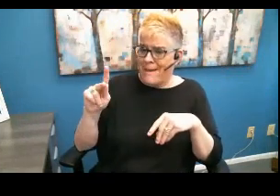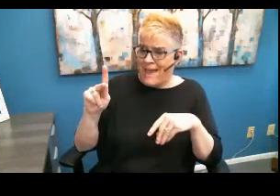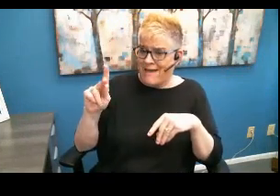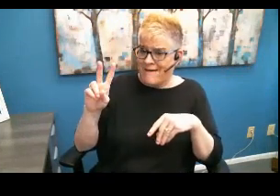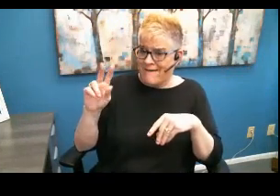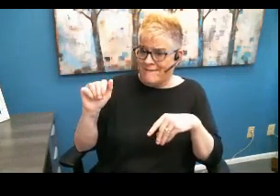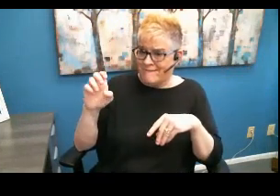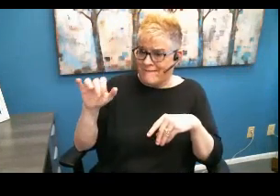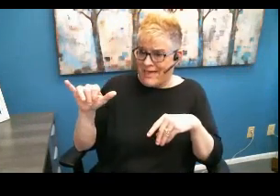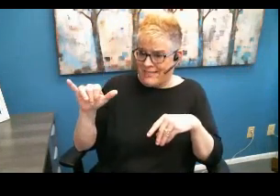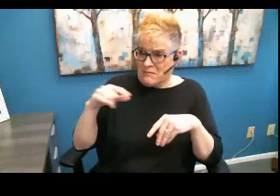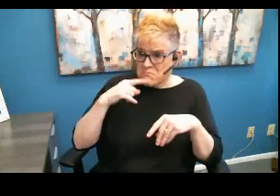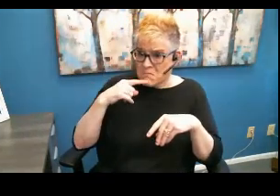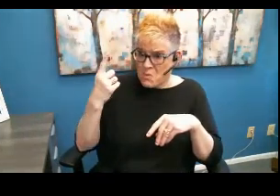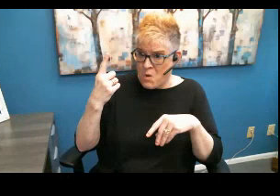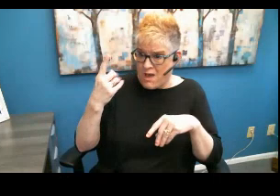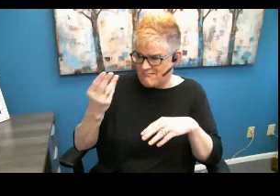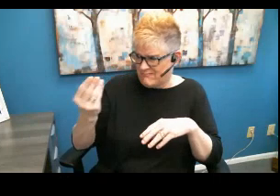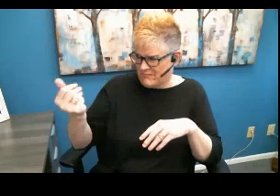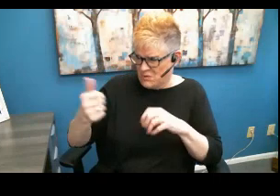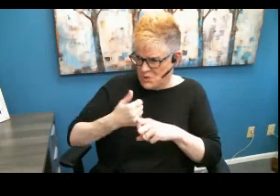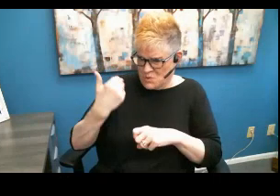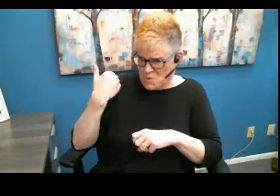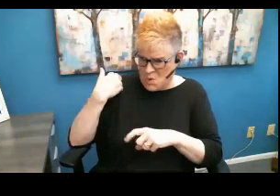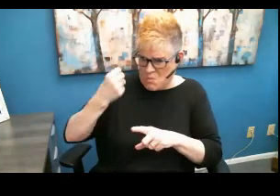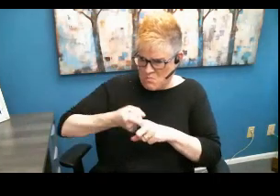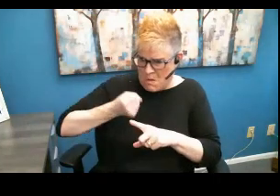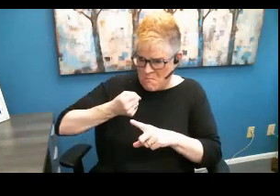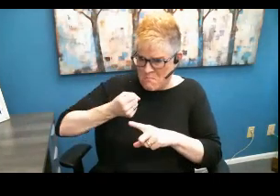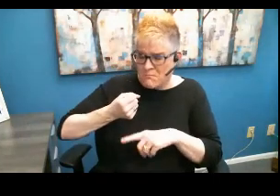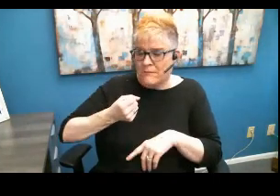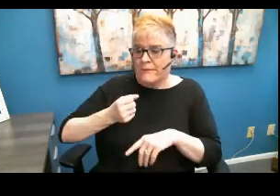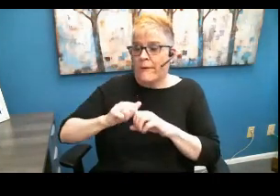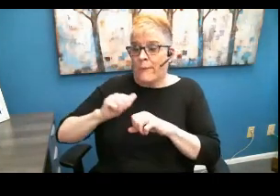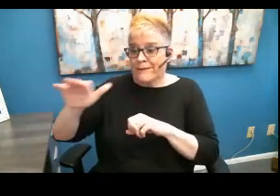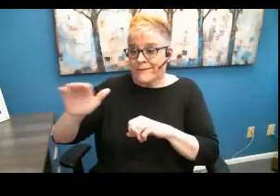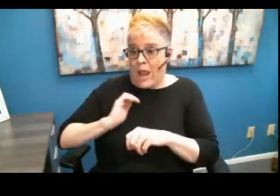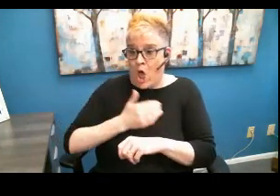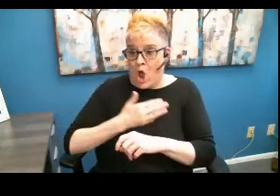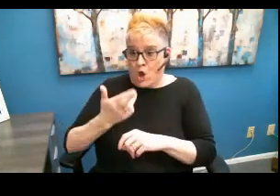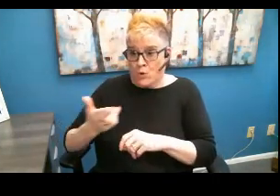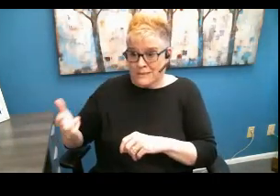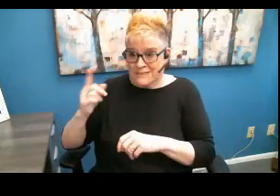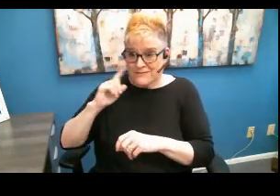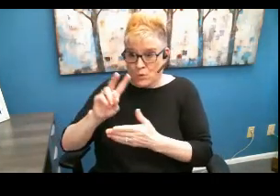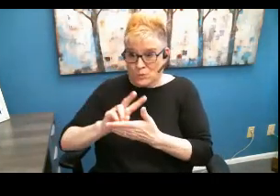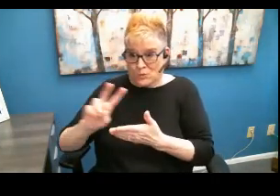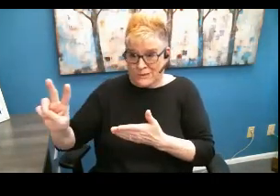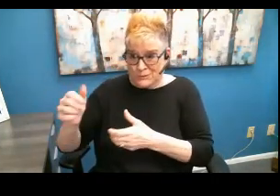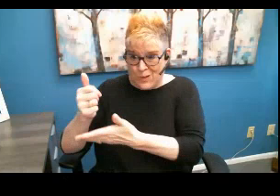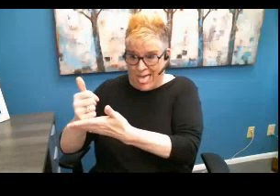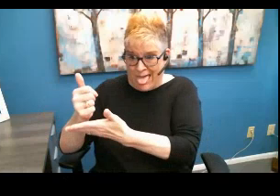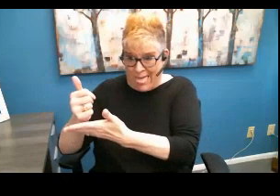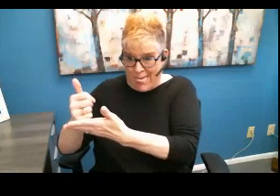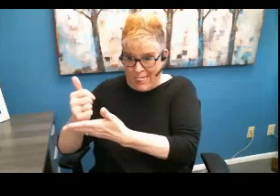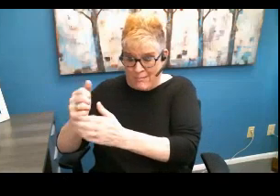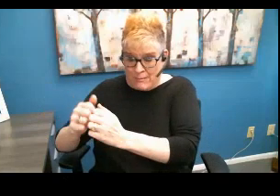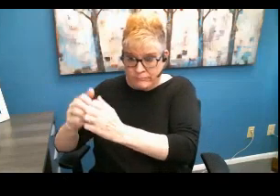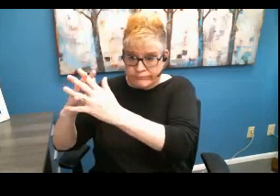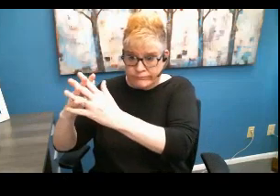public one over that happened a few years ago, and we actually sent some of our resources up for a couple of weeks to help with the restoration of those